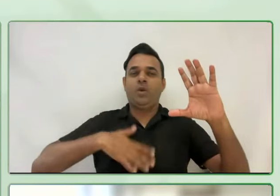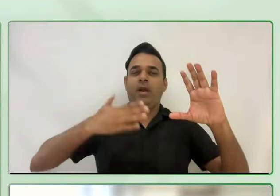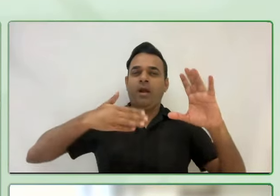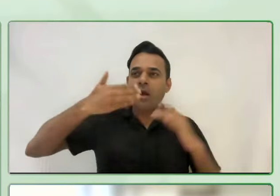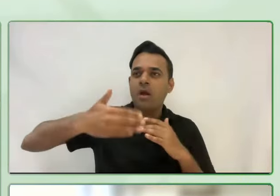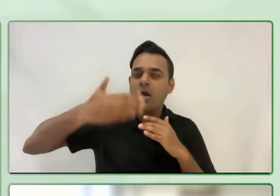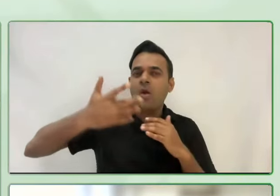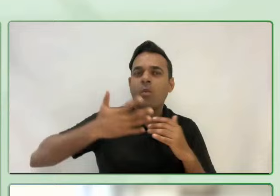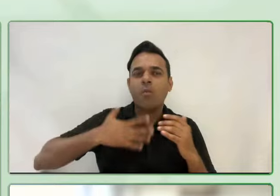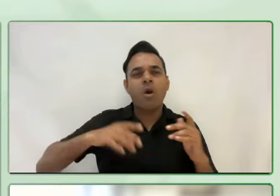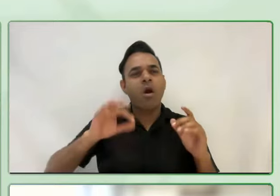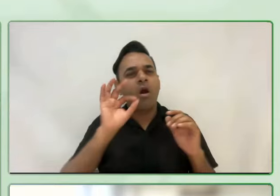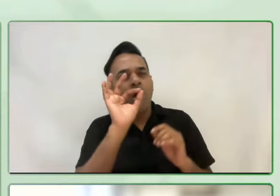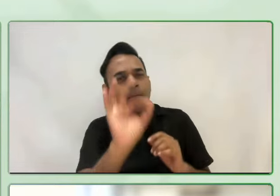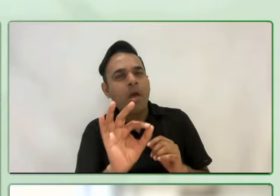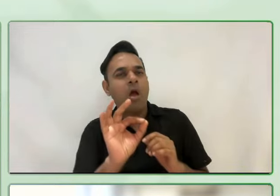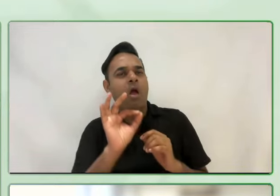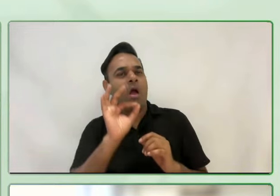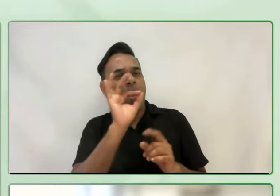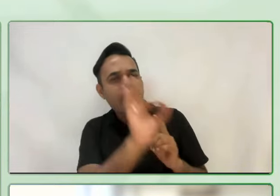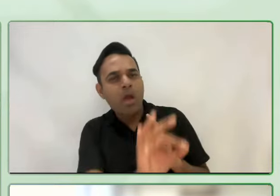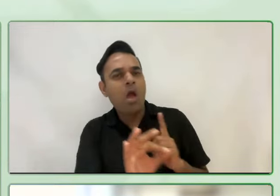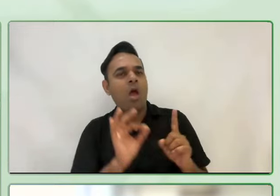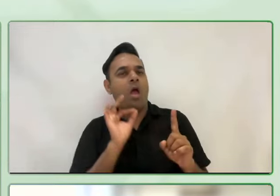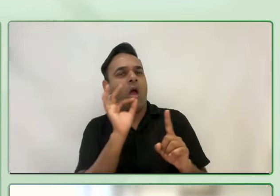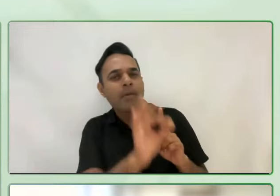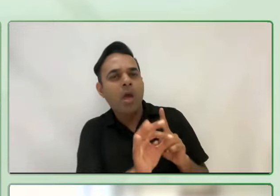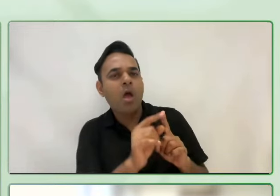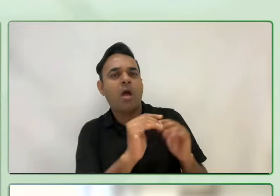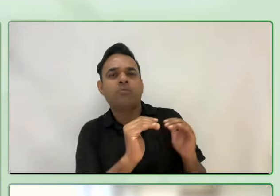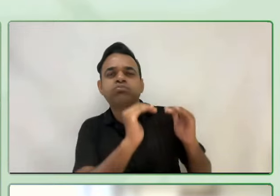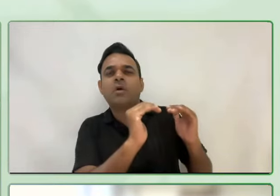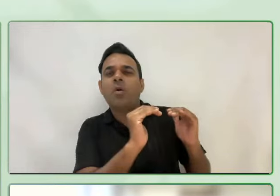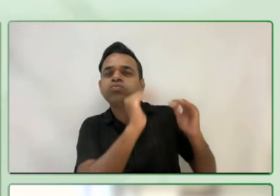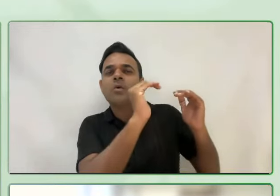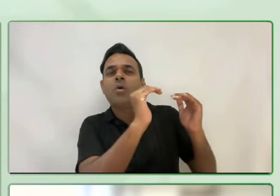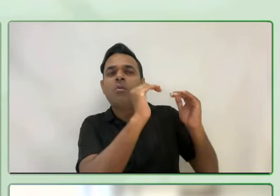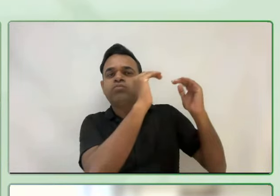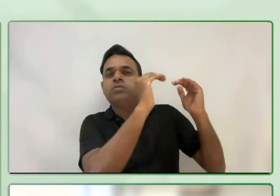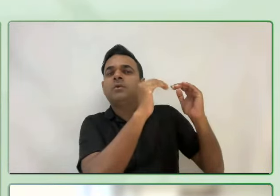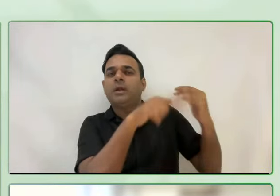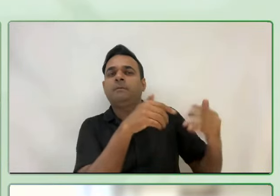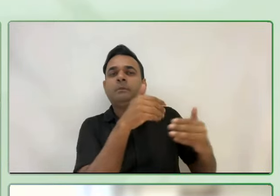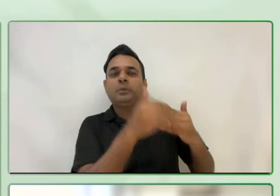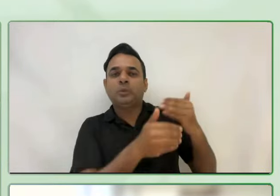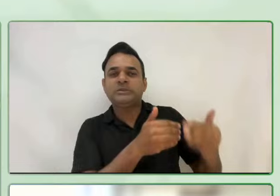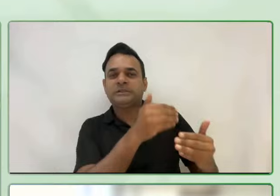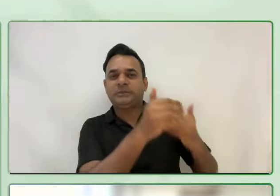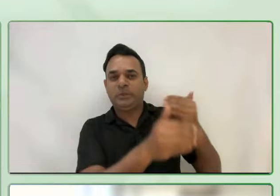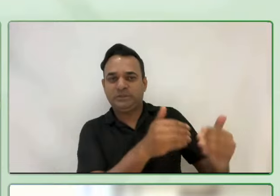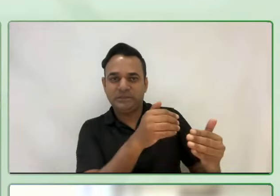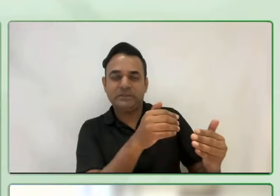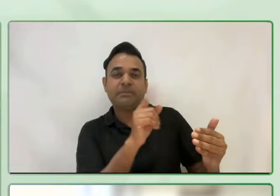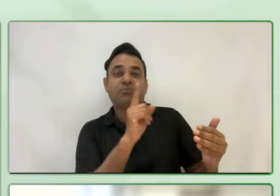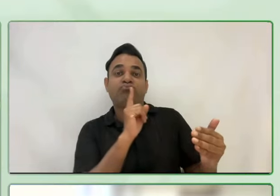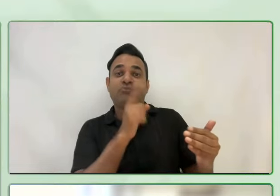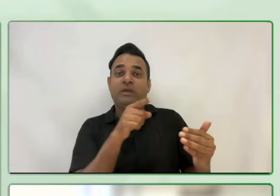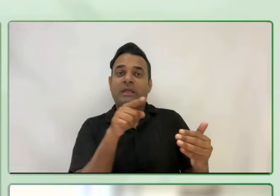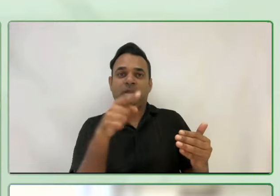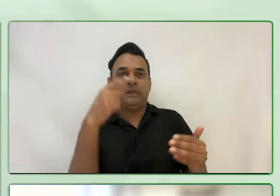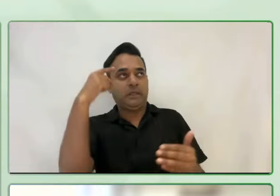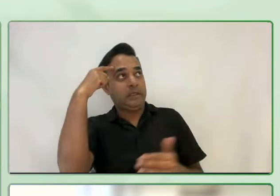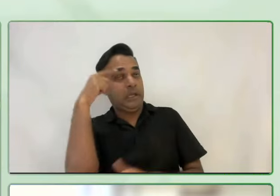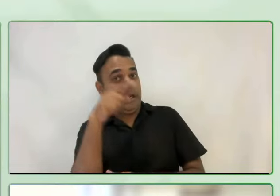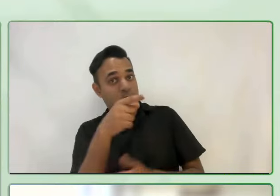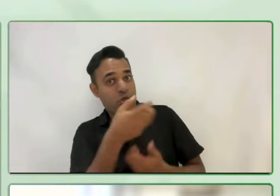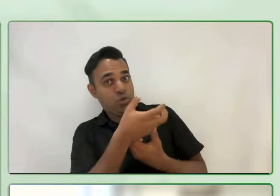whatever adjustment they need without the need to go through an application process or to prove their diagnosis. I'm telling you as an employee,